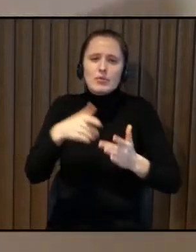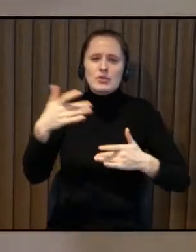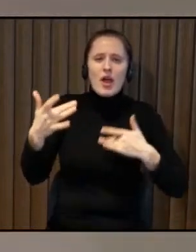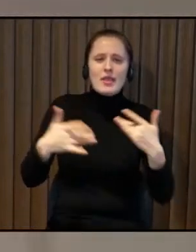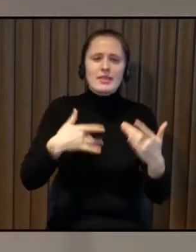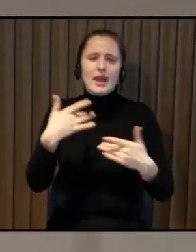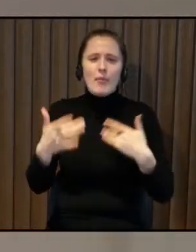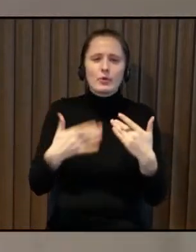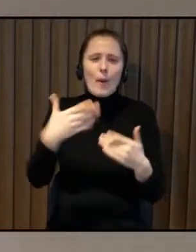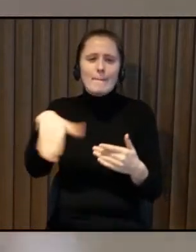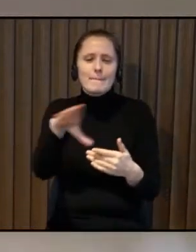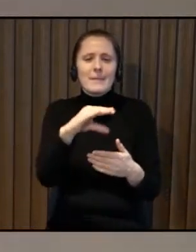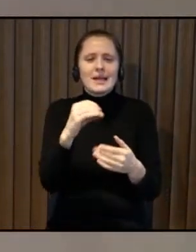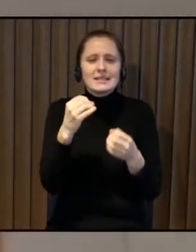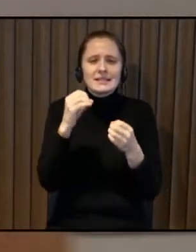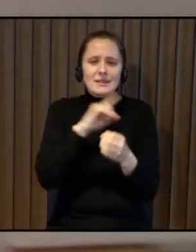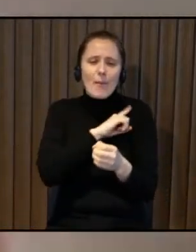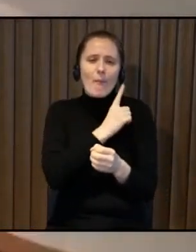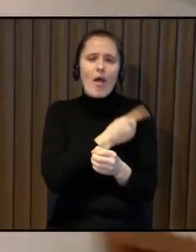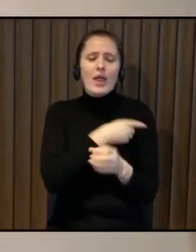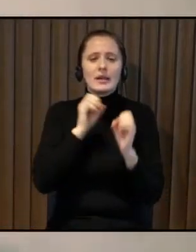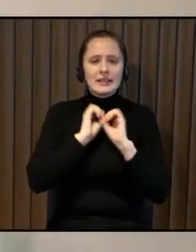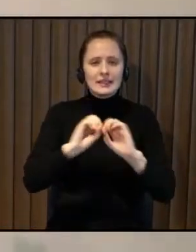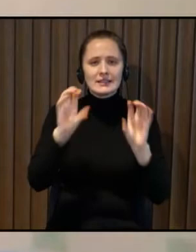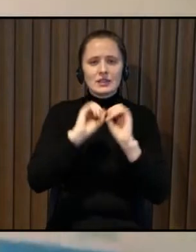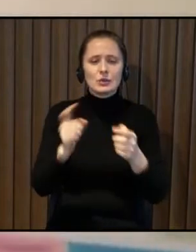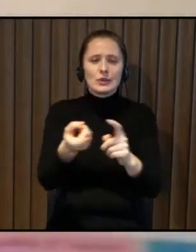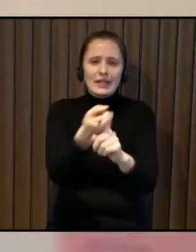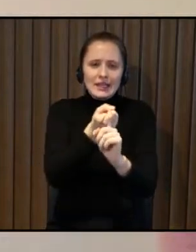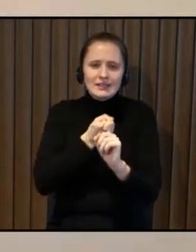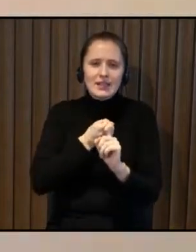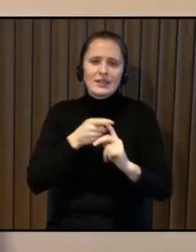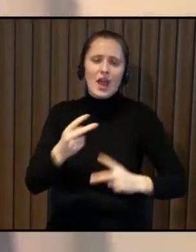you show the story, the picture